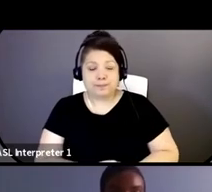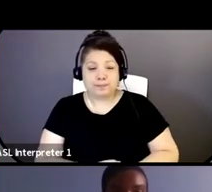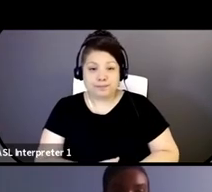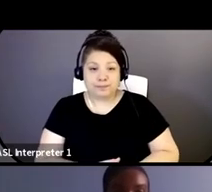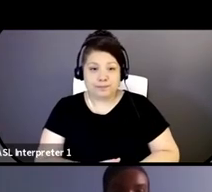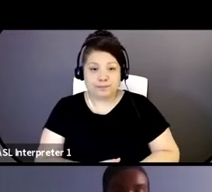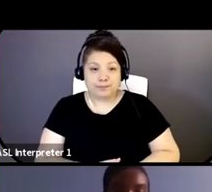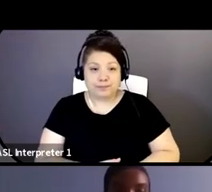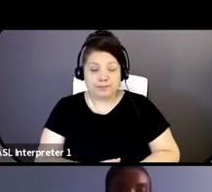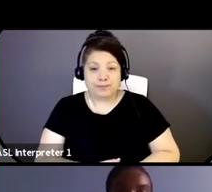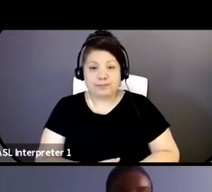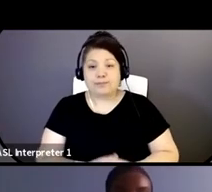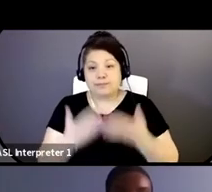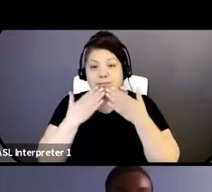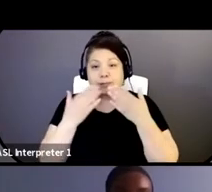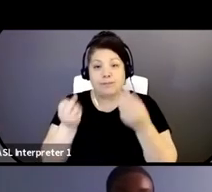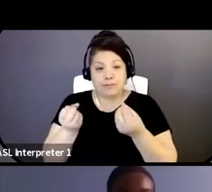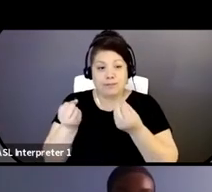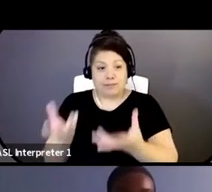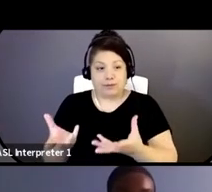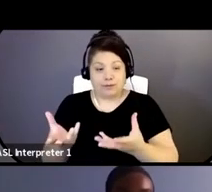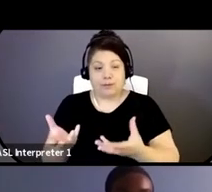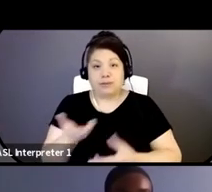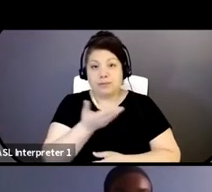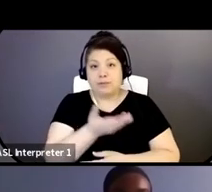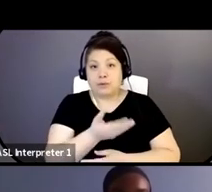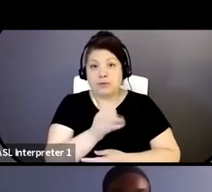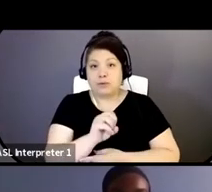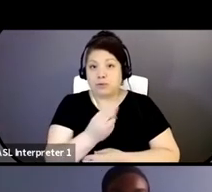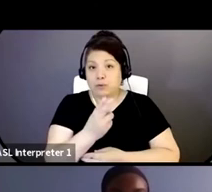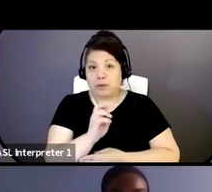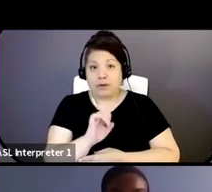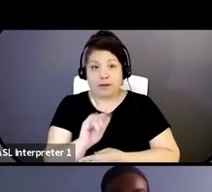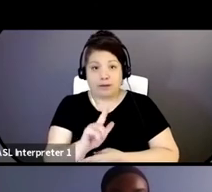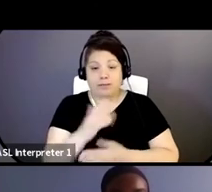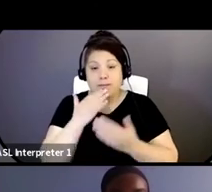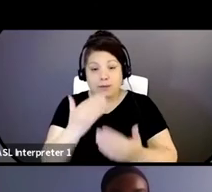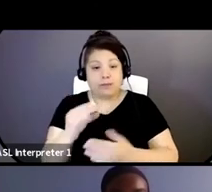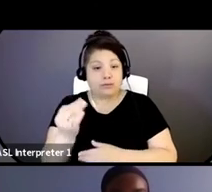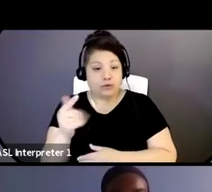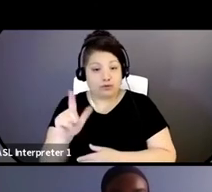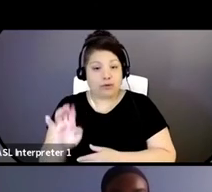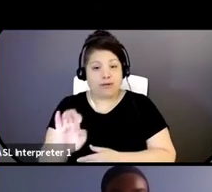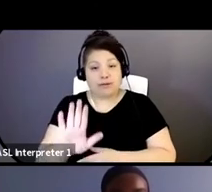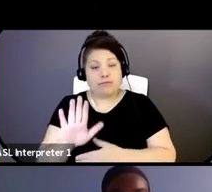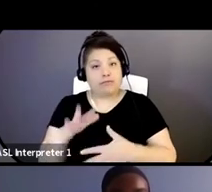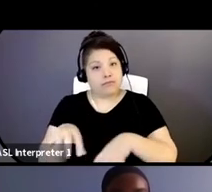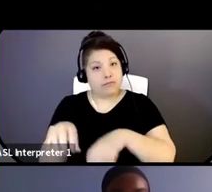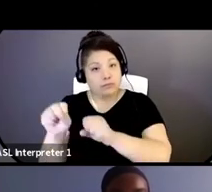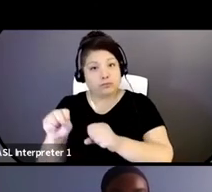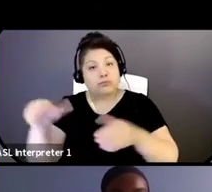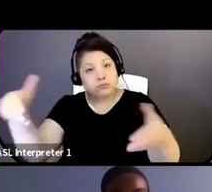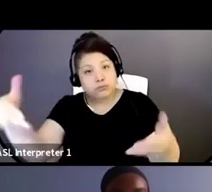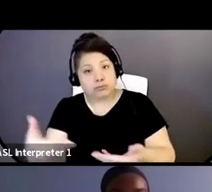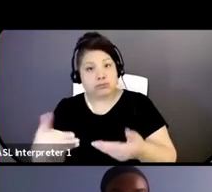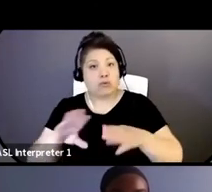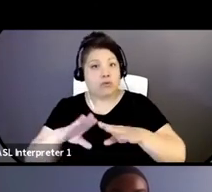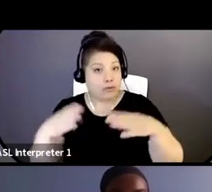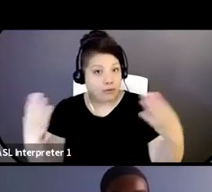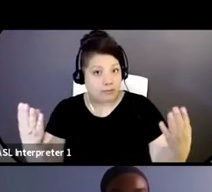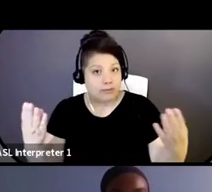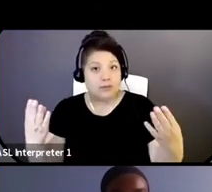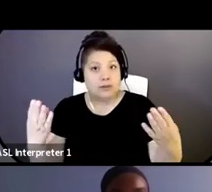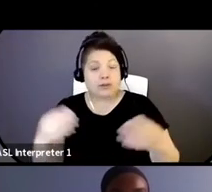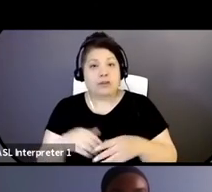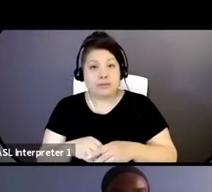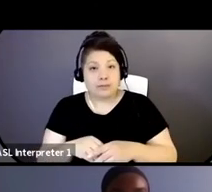Thank you very much. Thank you very much, Michele, for setting the ground for us, for